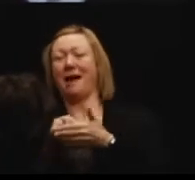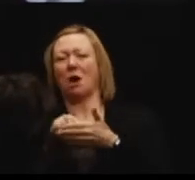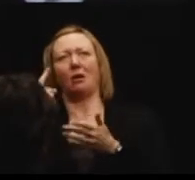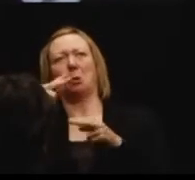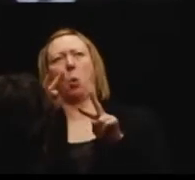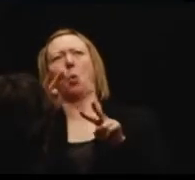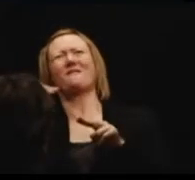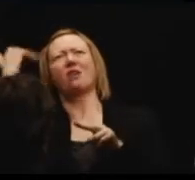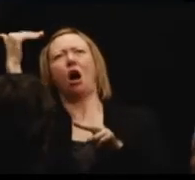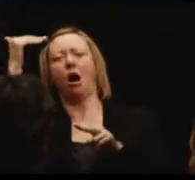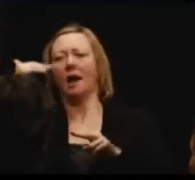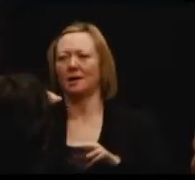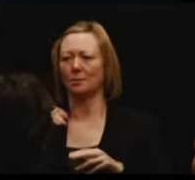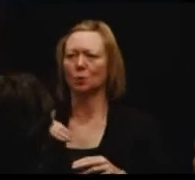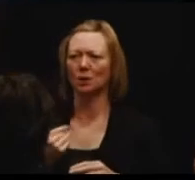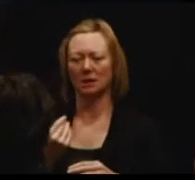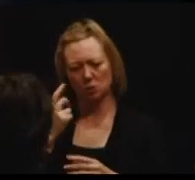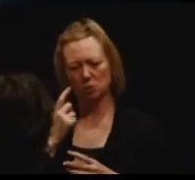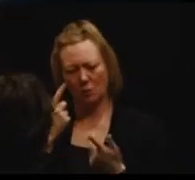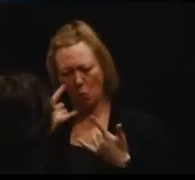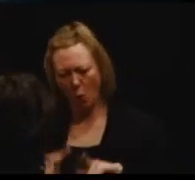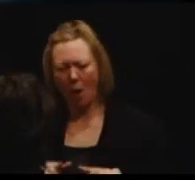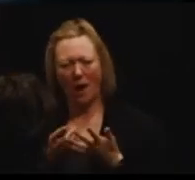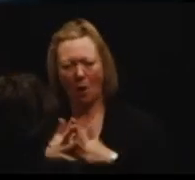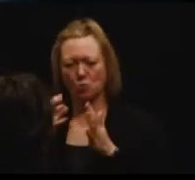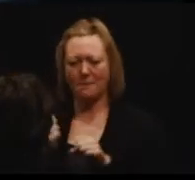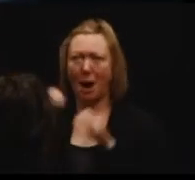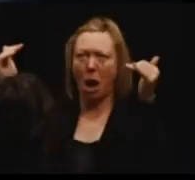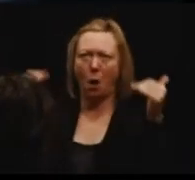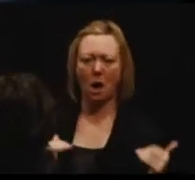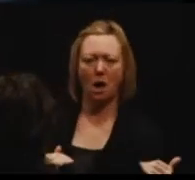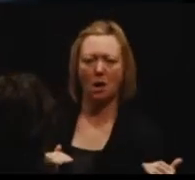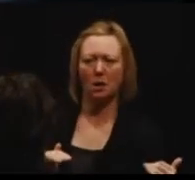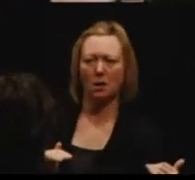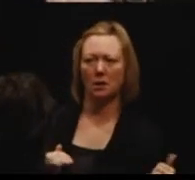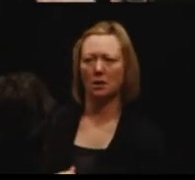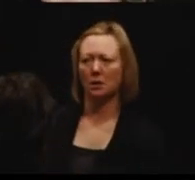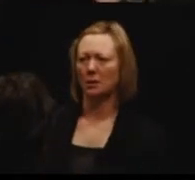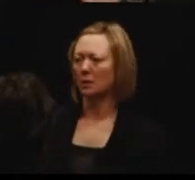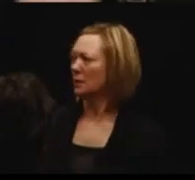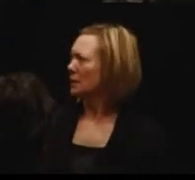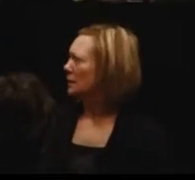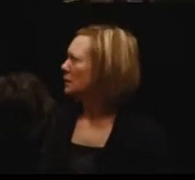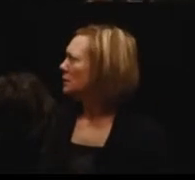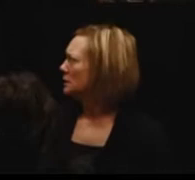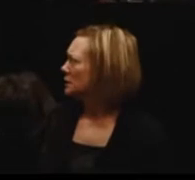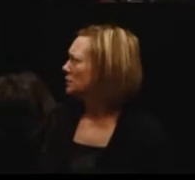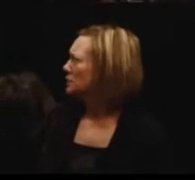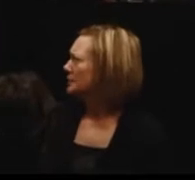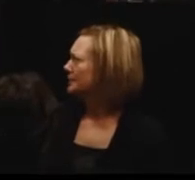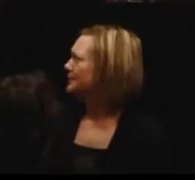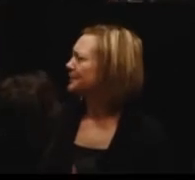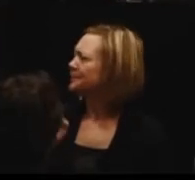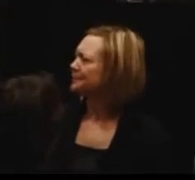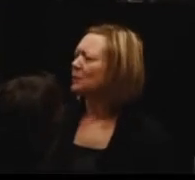lower. Yeah, I think one of the issues is how you divide it is a point made here about